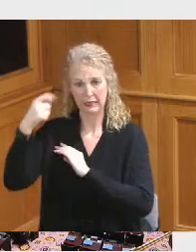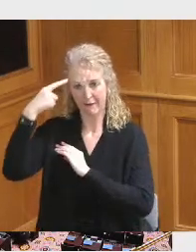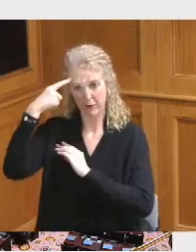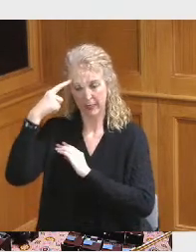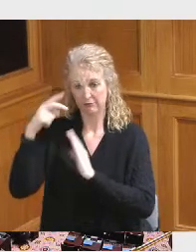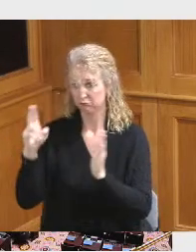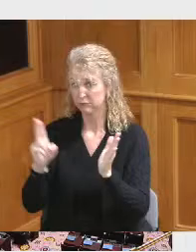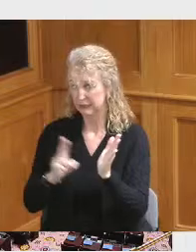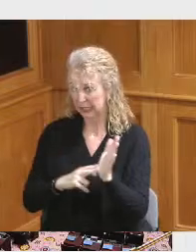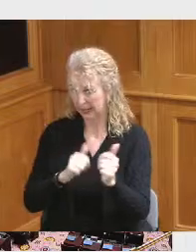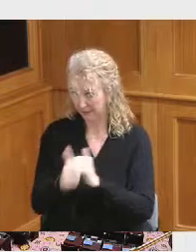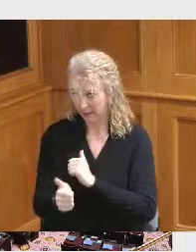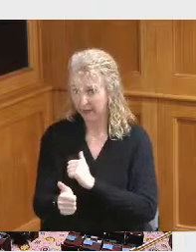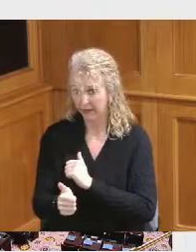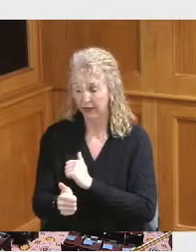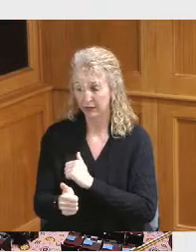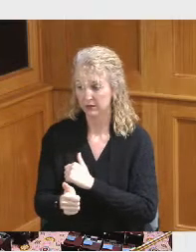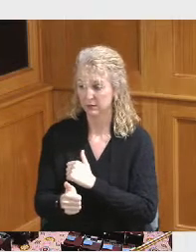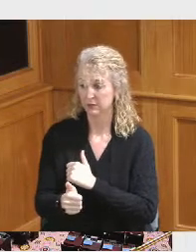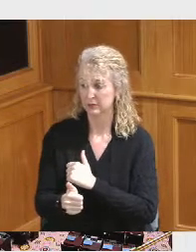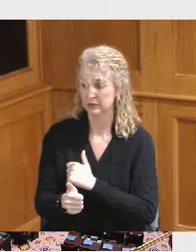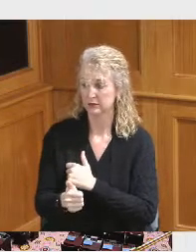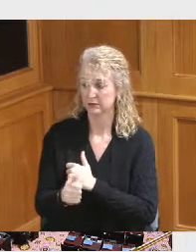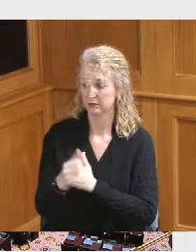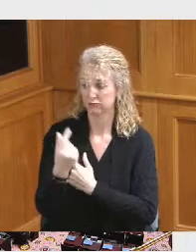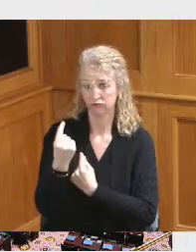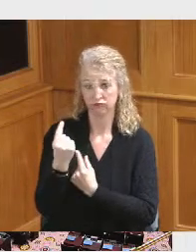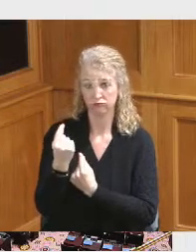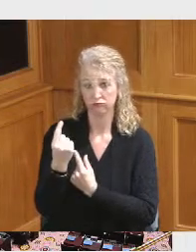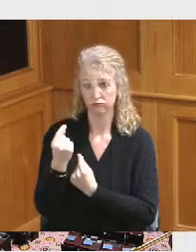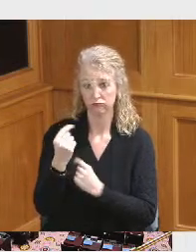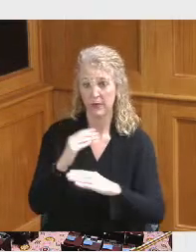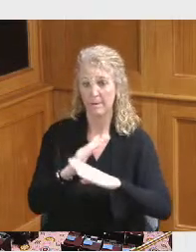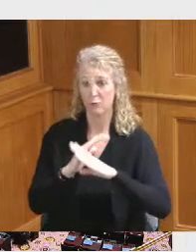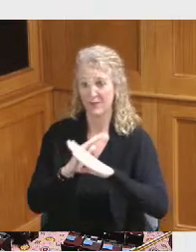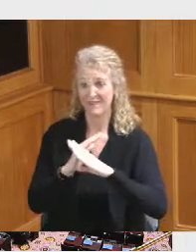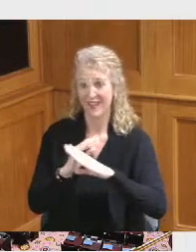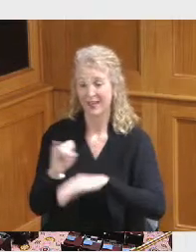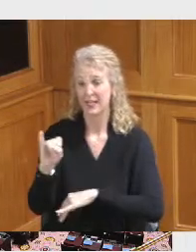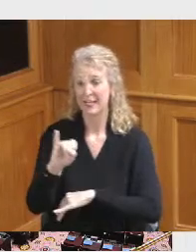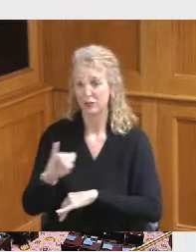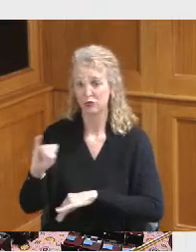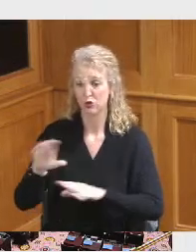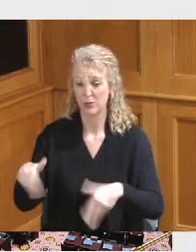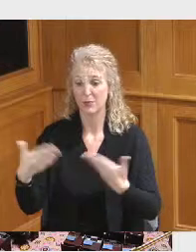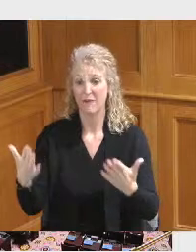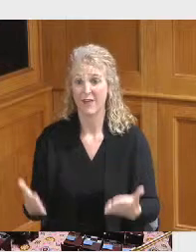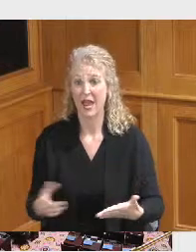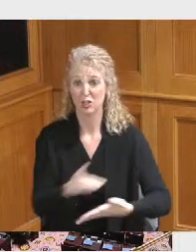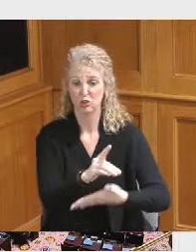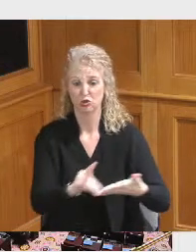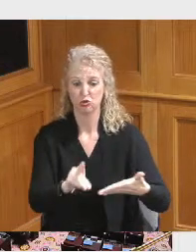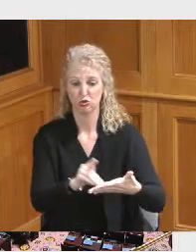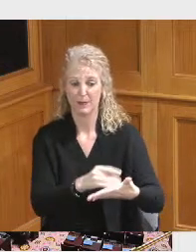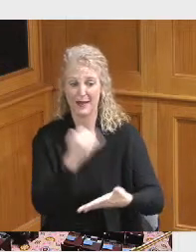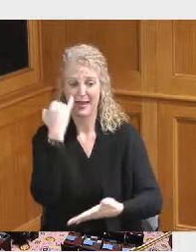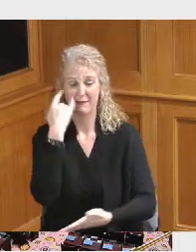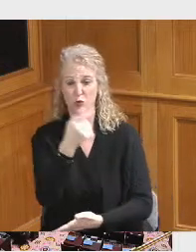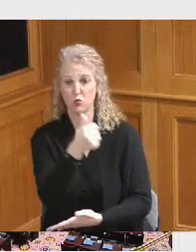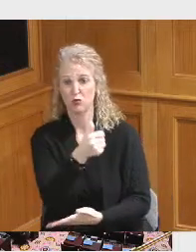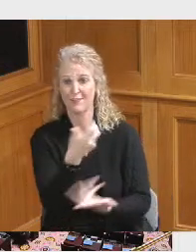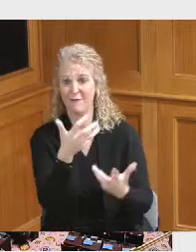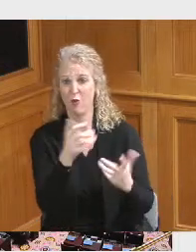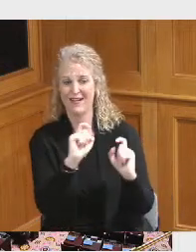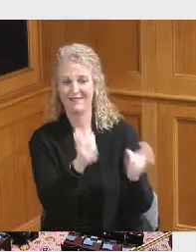signed into law. And that was helped to prevent insurance providers from discriminating against living organ